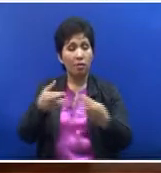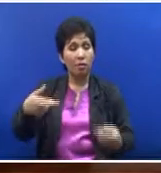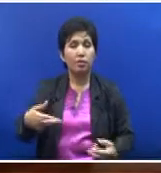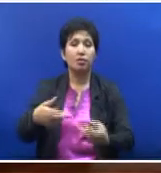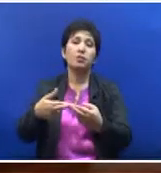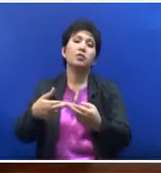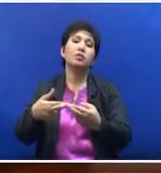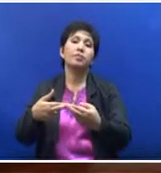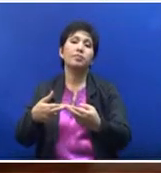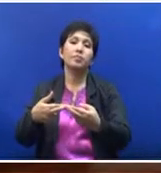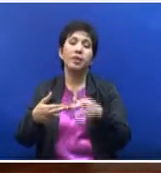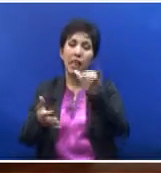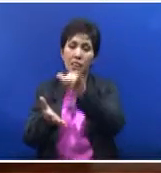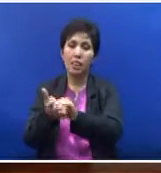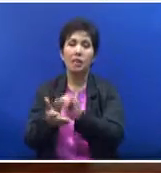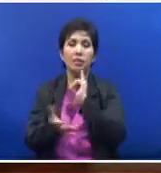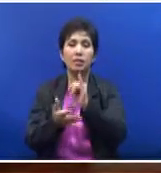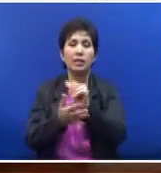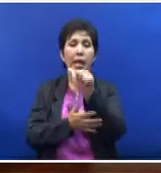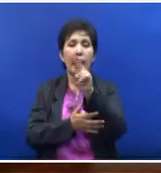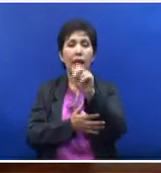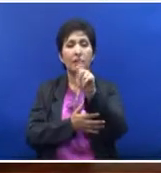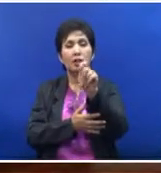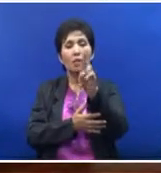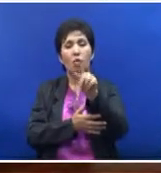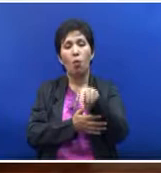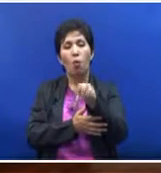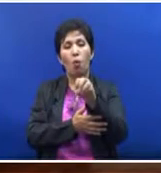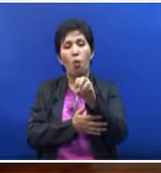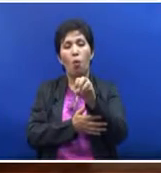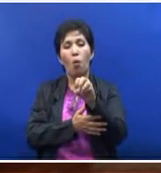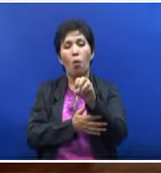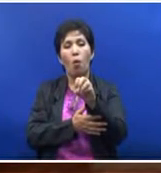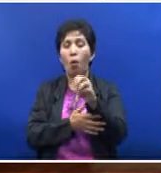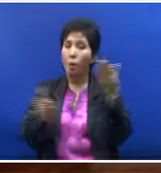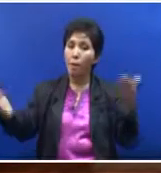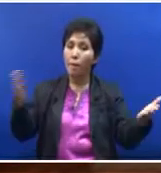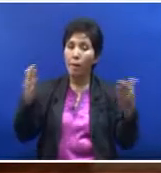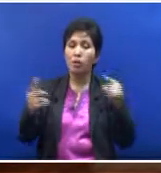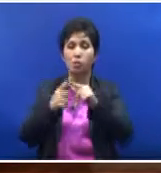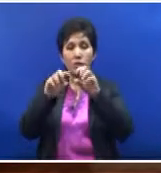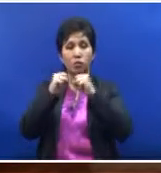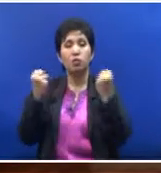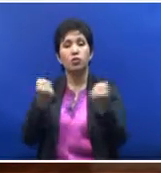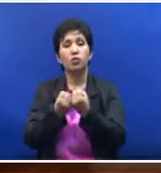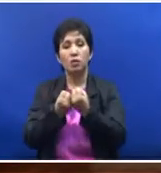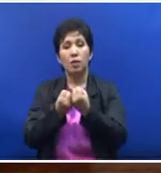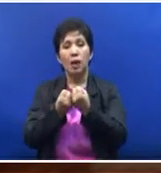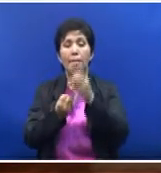very important. That is anthropological method. Compared to sociological